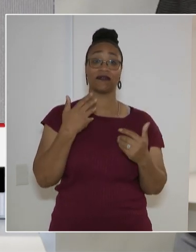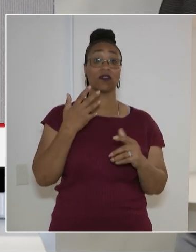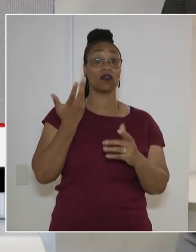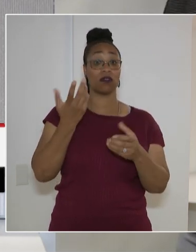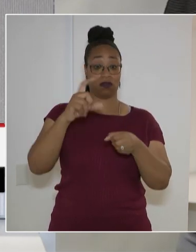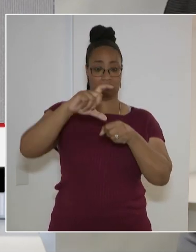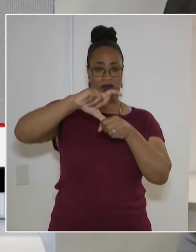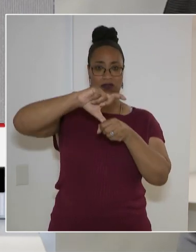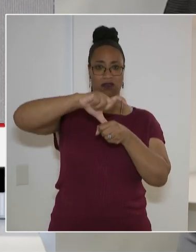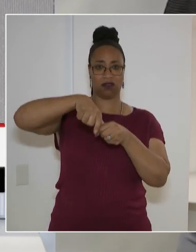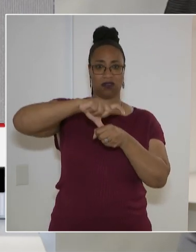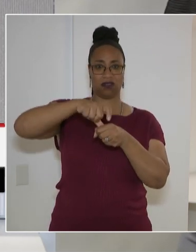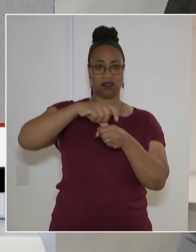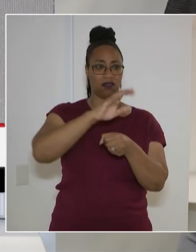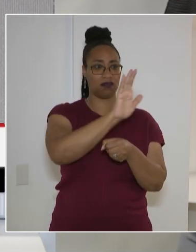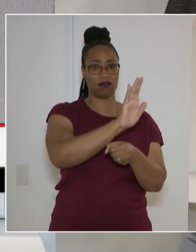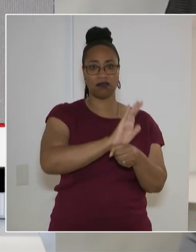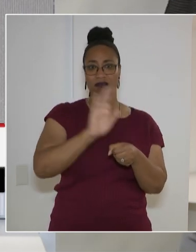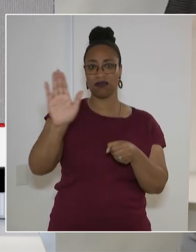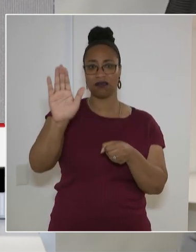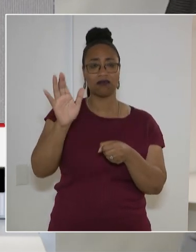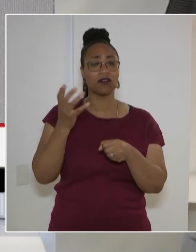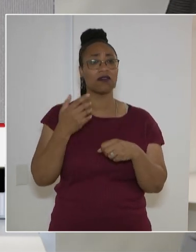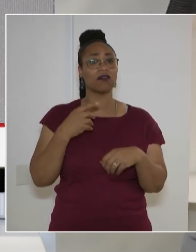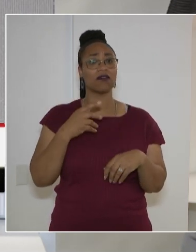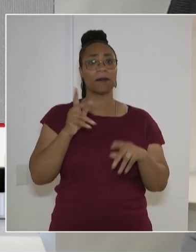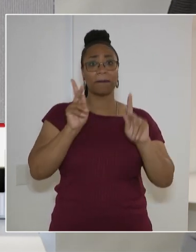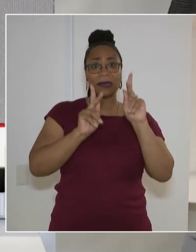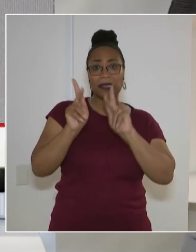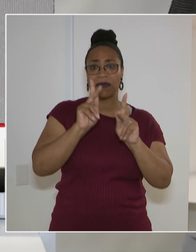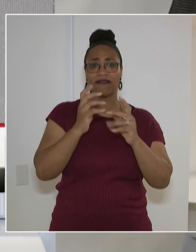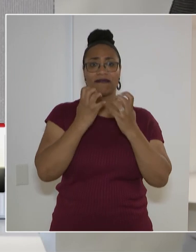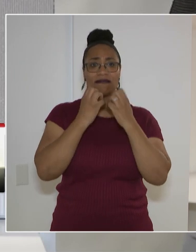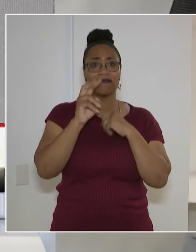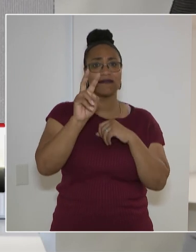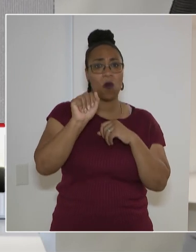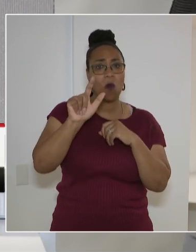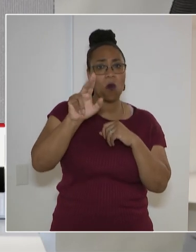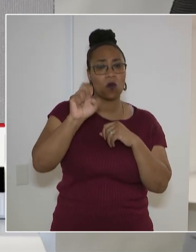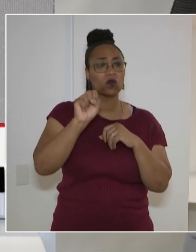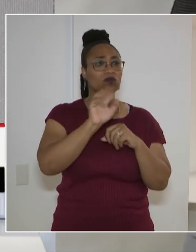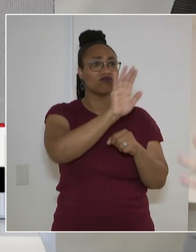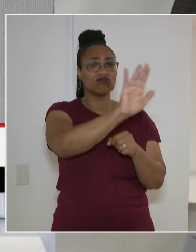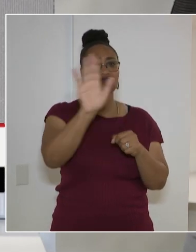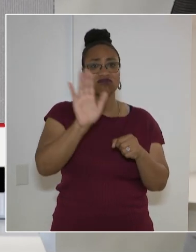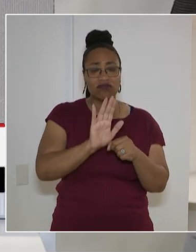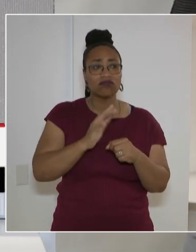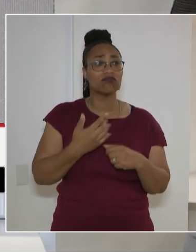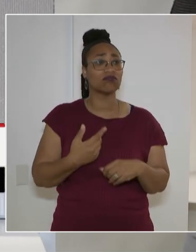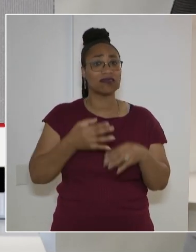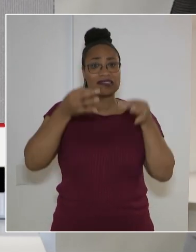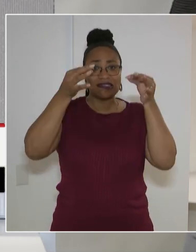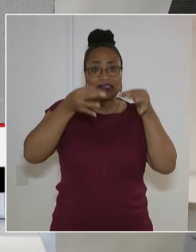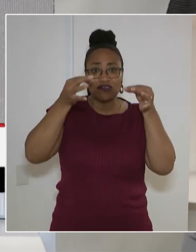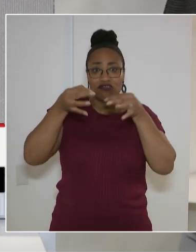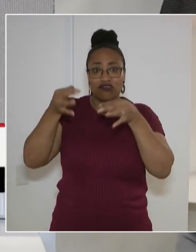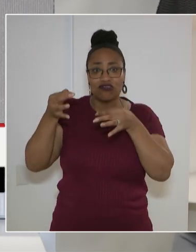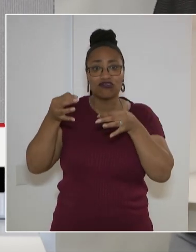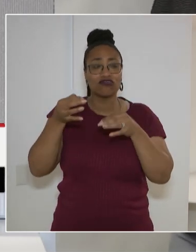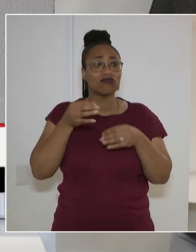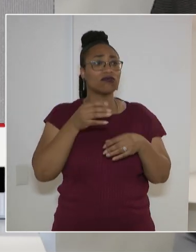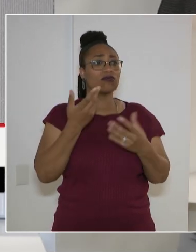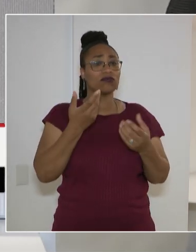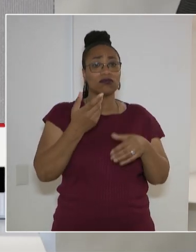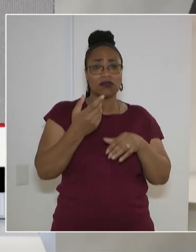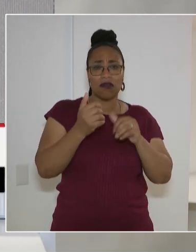values the proximity to decision makers and policymakers in the district, but also, again, as I said, the Vitality Grant was